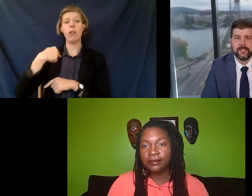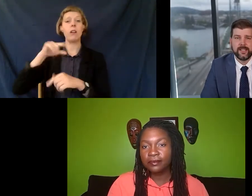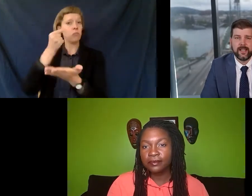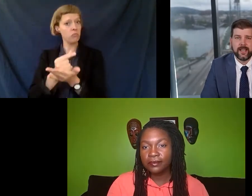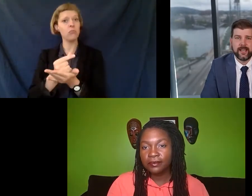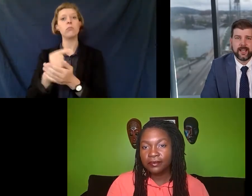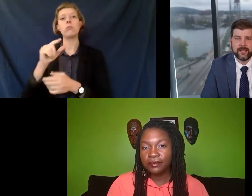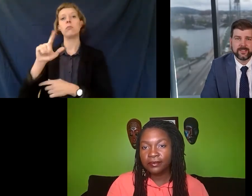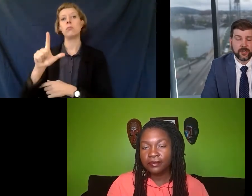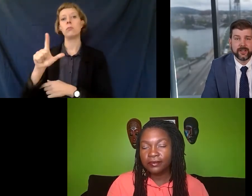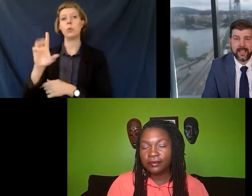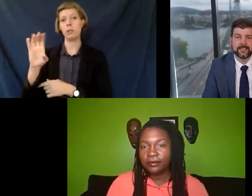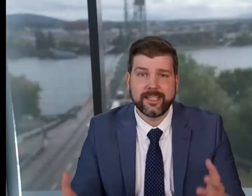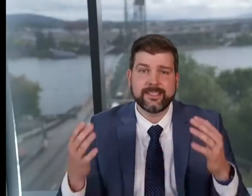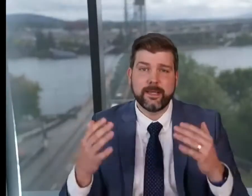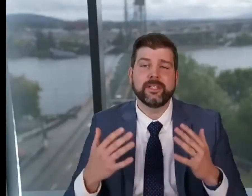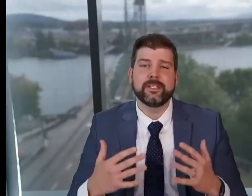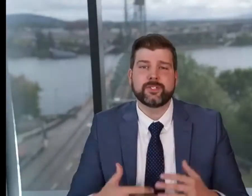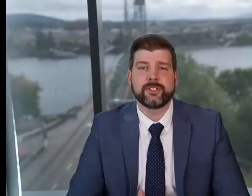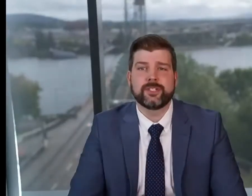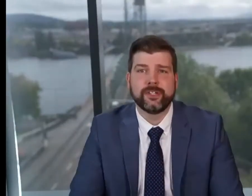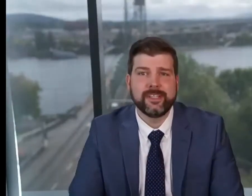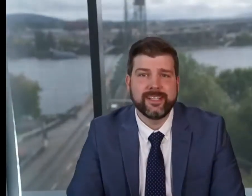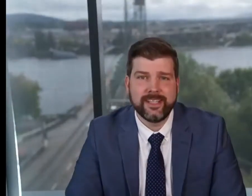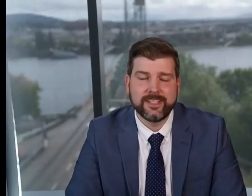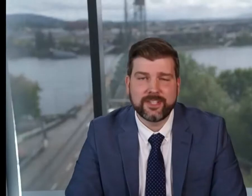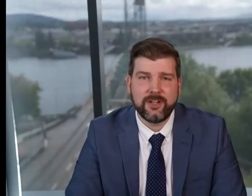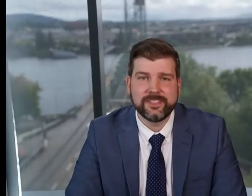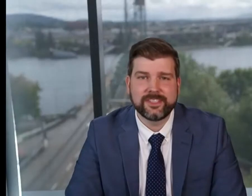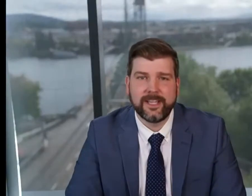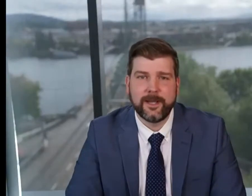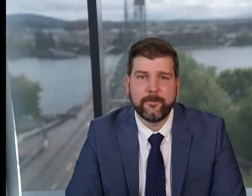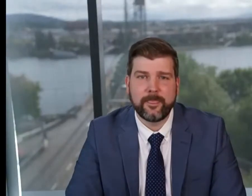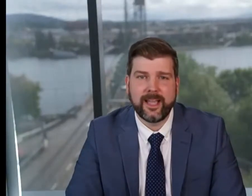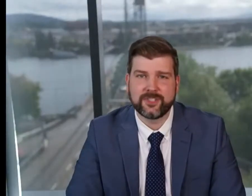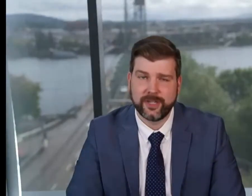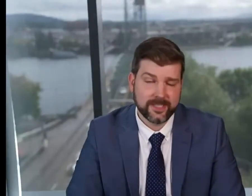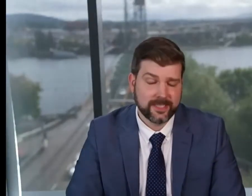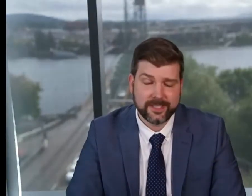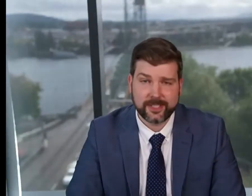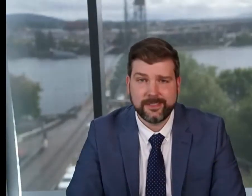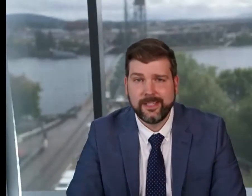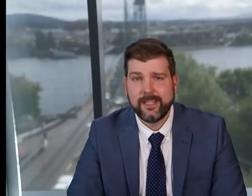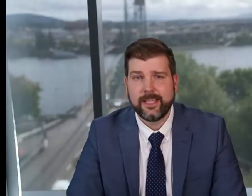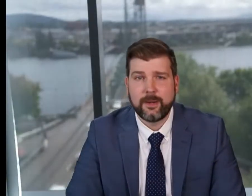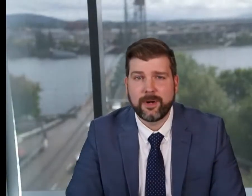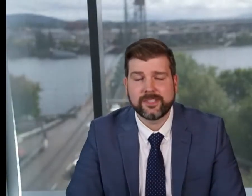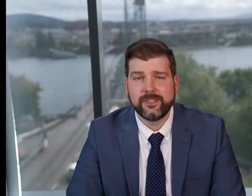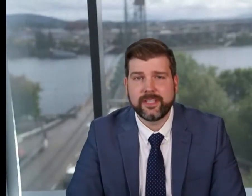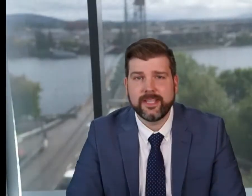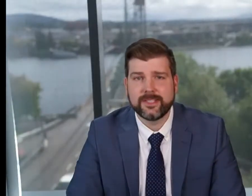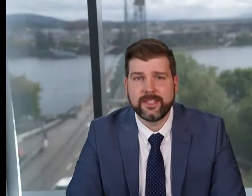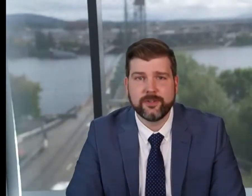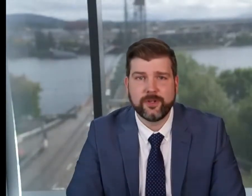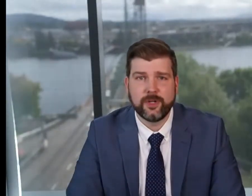Clark. I started as a deputy district attorney in this office. I started as an intern and I